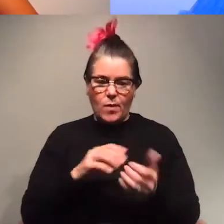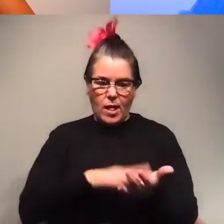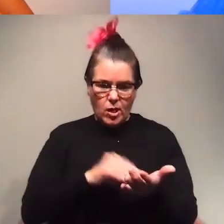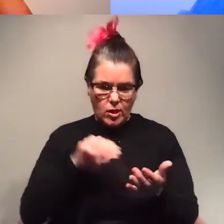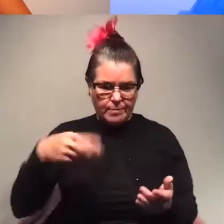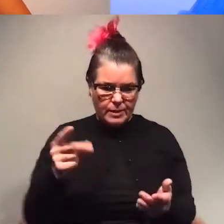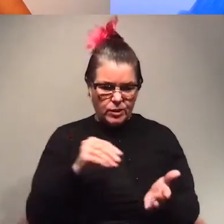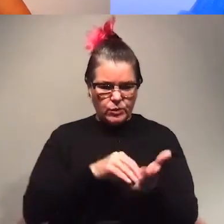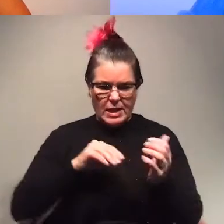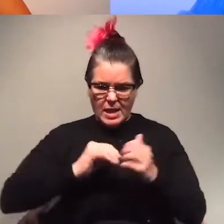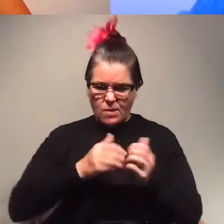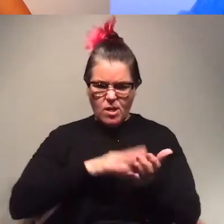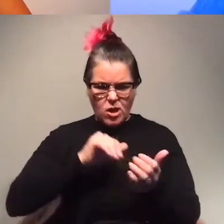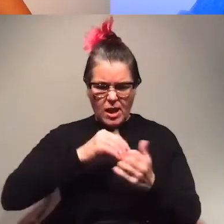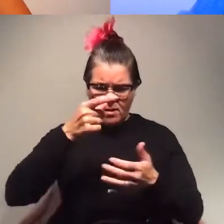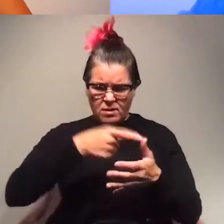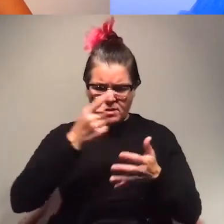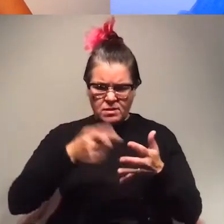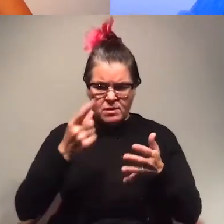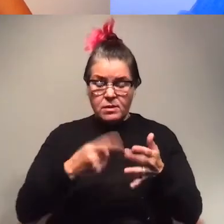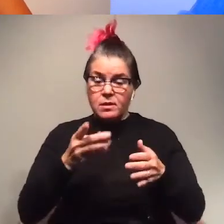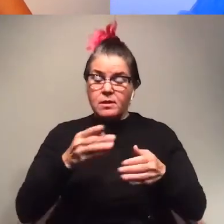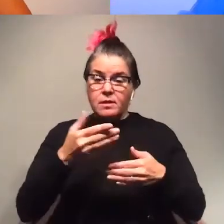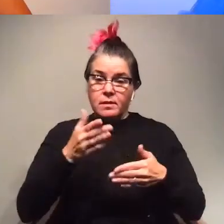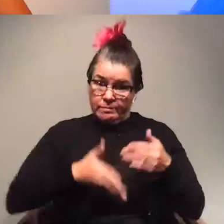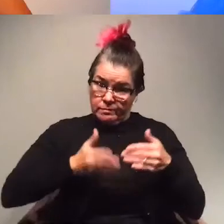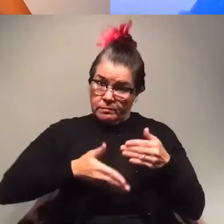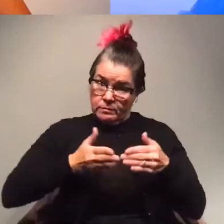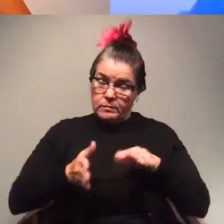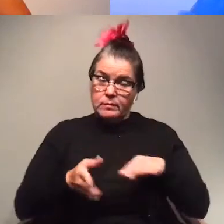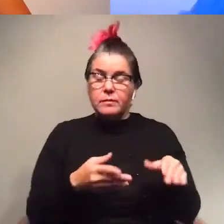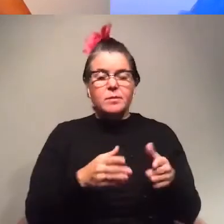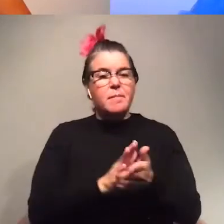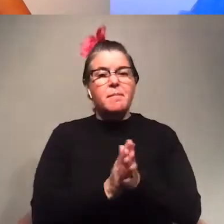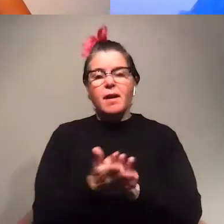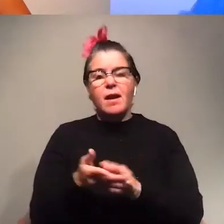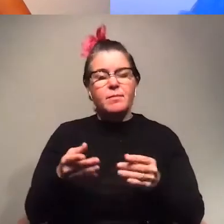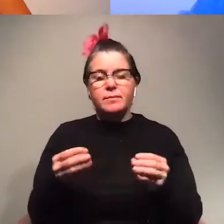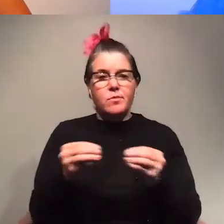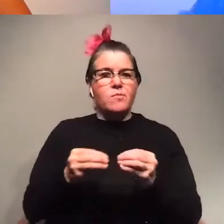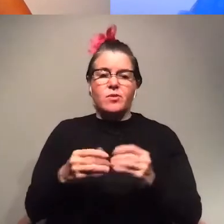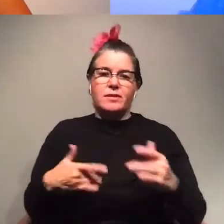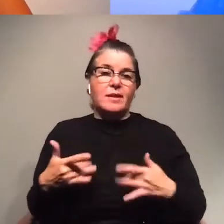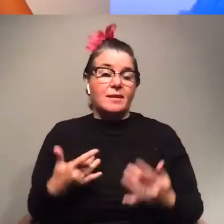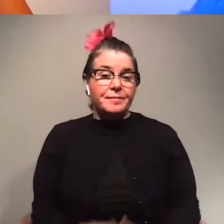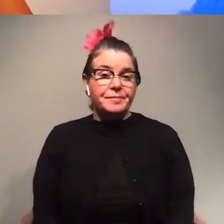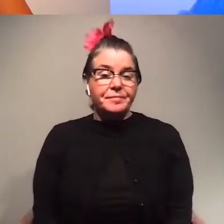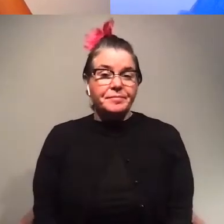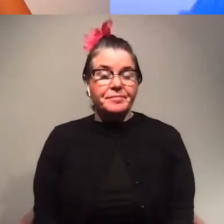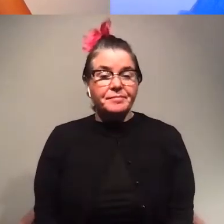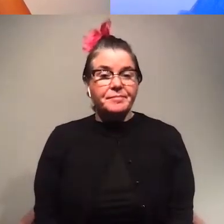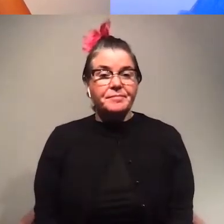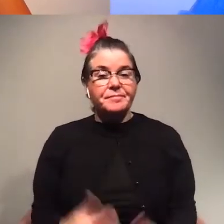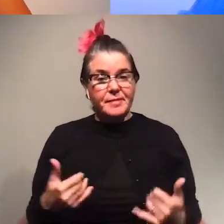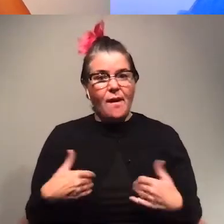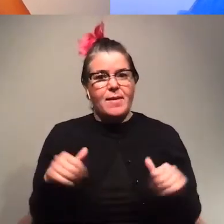PhD student? How do I learn how to do all this stuff? And it just becomes a lot more exciting to have the ability to talk